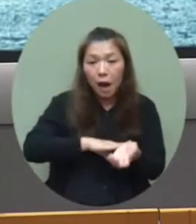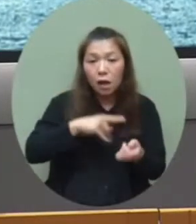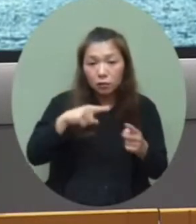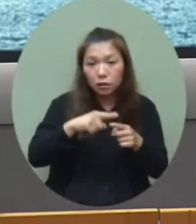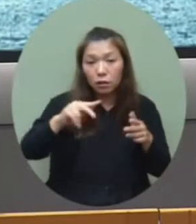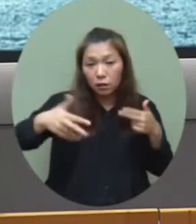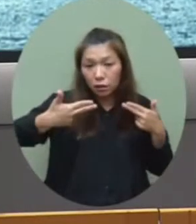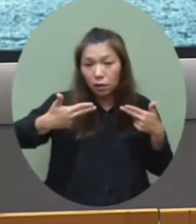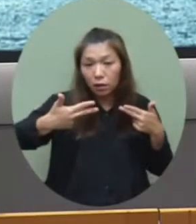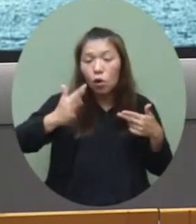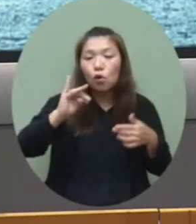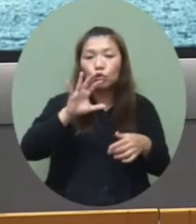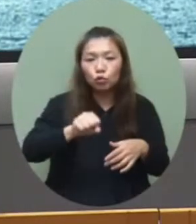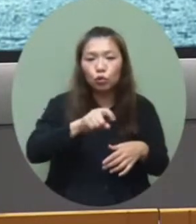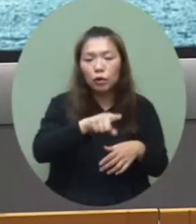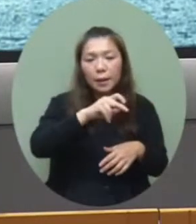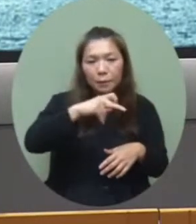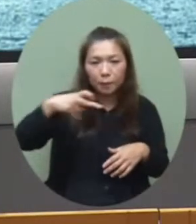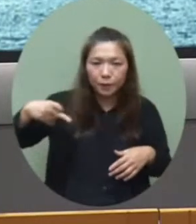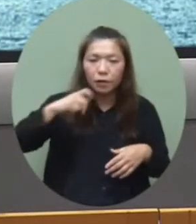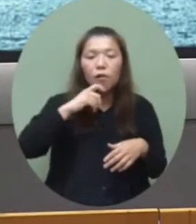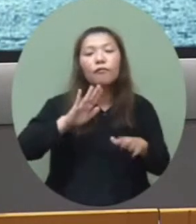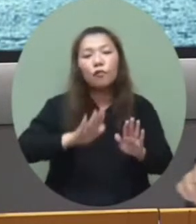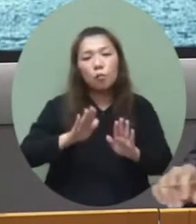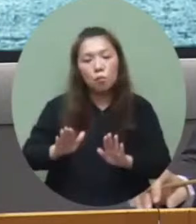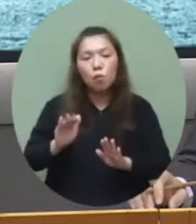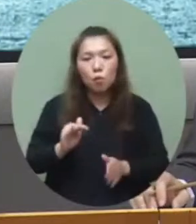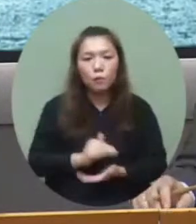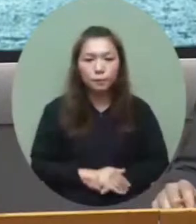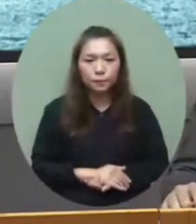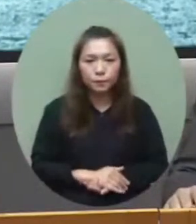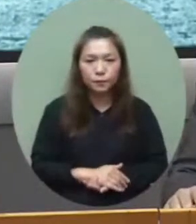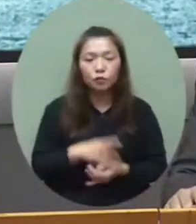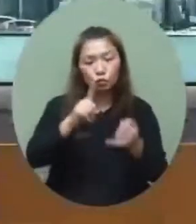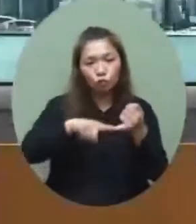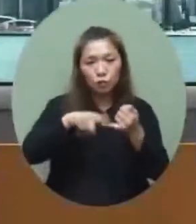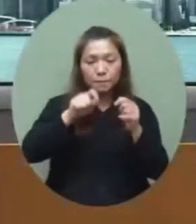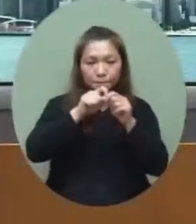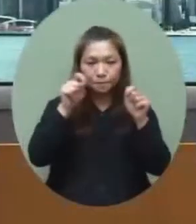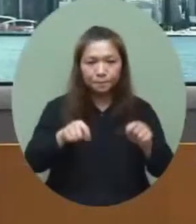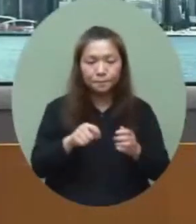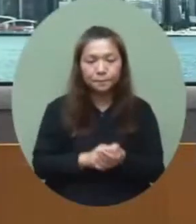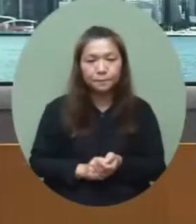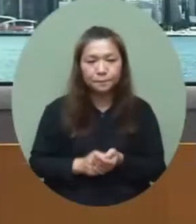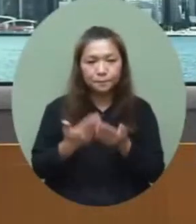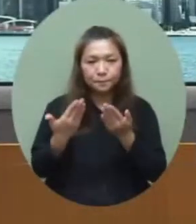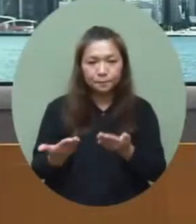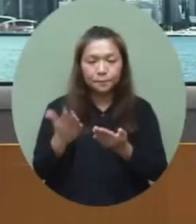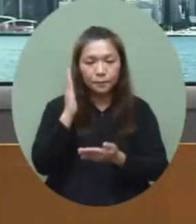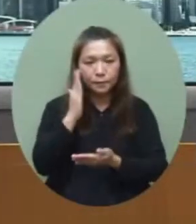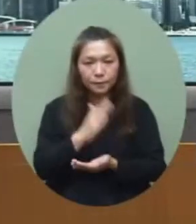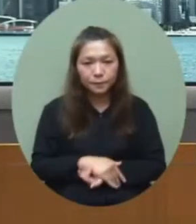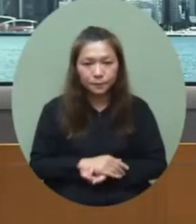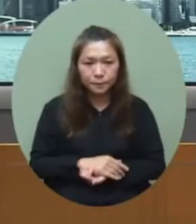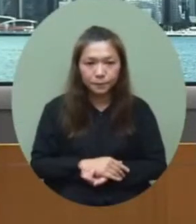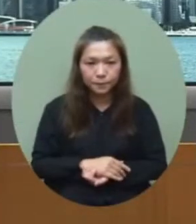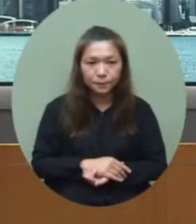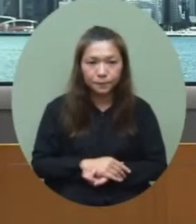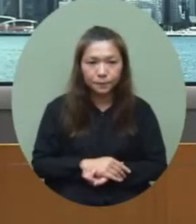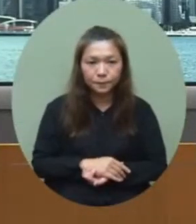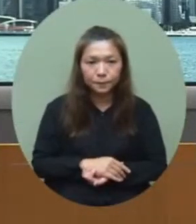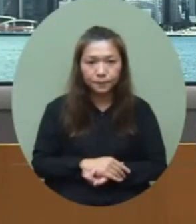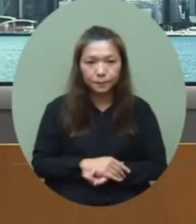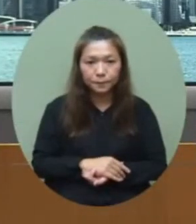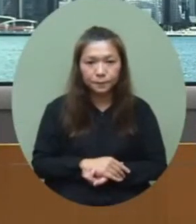teleconsultation service we mentioned. We provide a hotline, and if need be, we can offer teleconsultation for